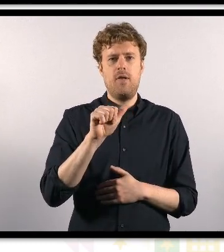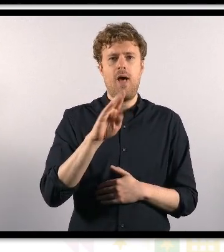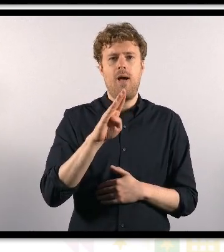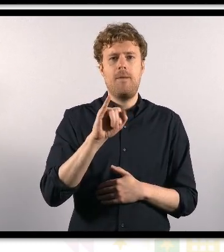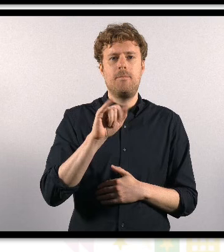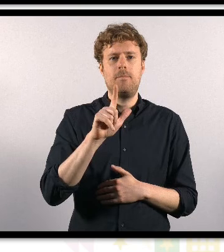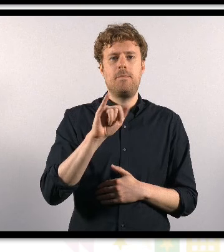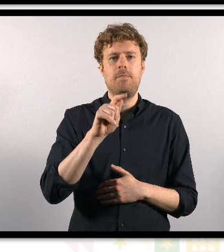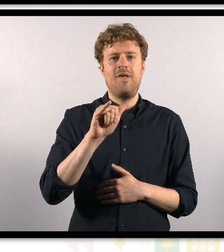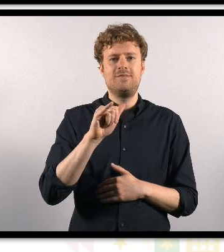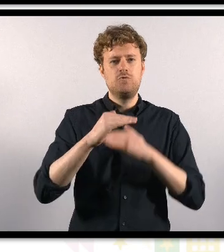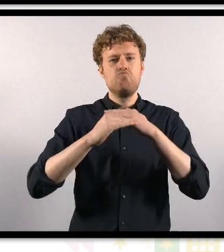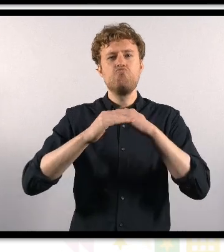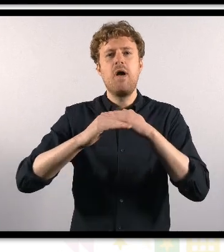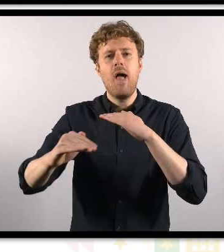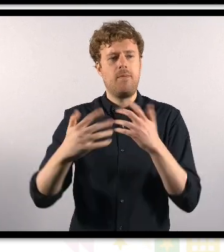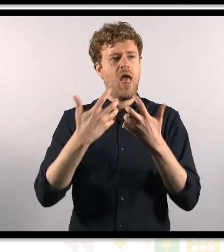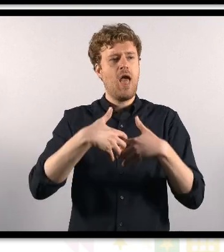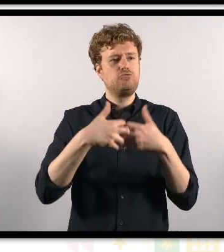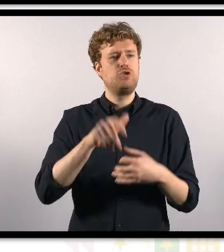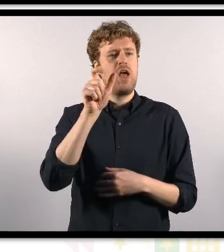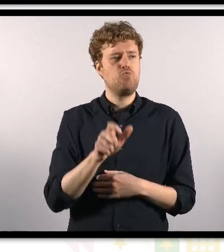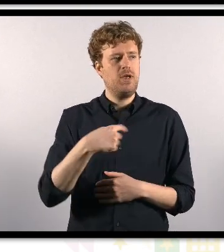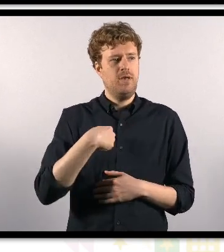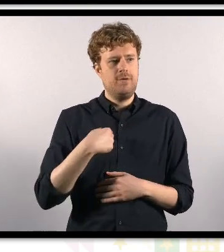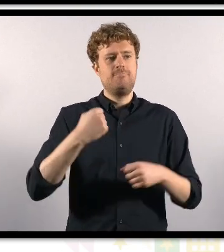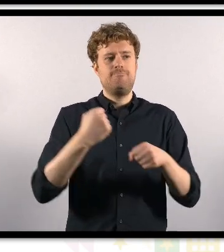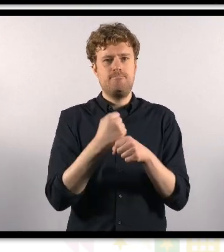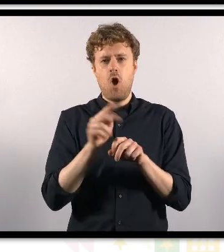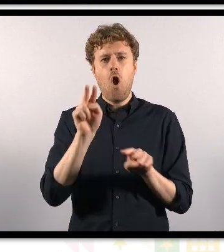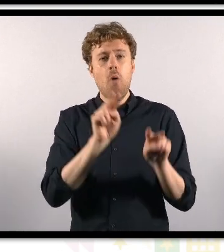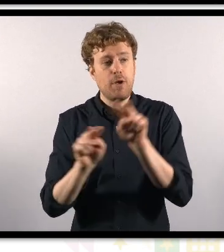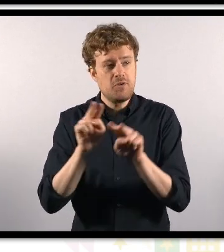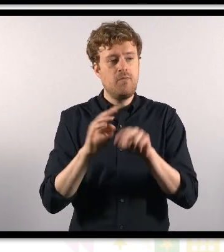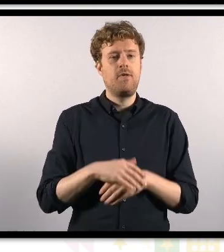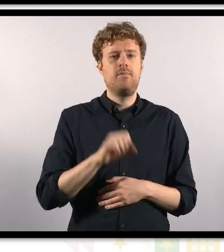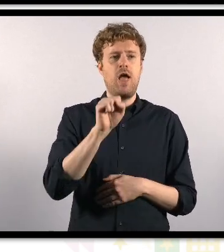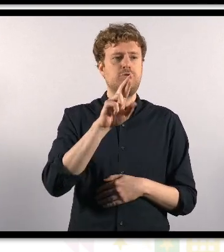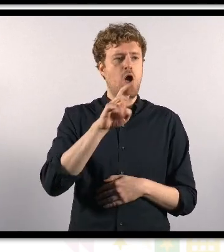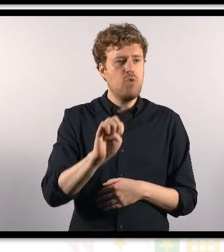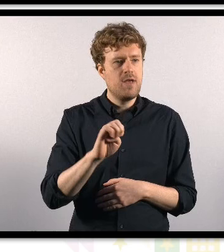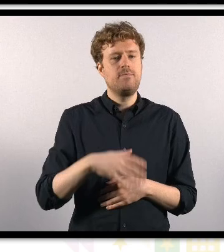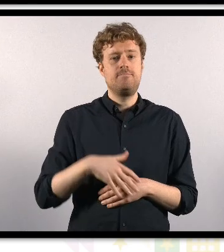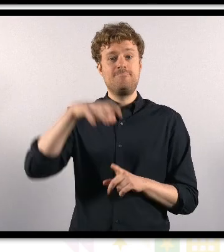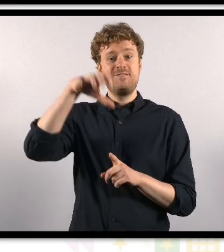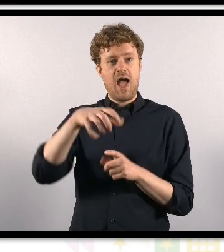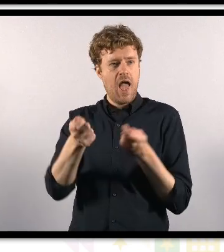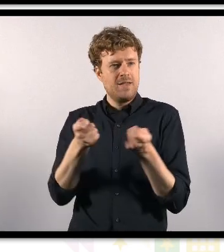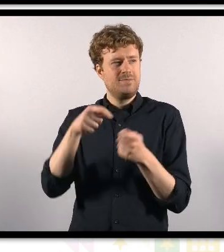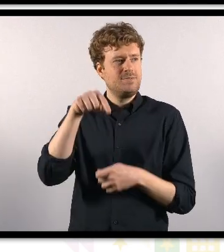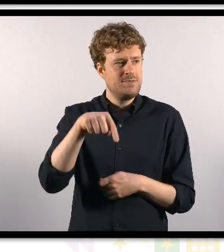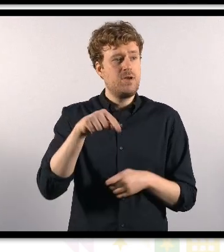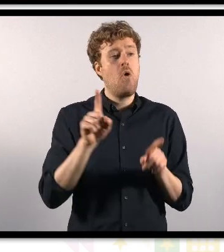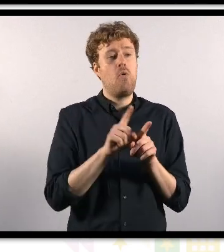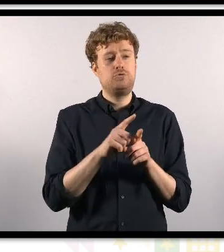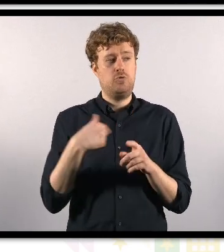eBay for around 13 years, and I've been with eBay straight out of college. I'm a big open source enthusiast. Started off